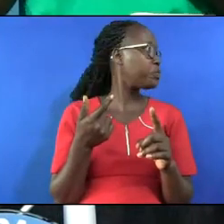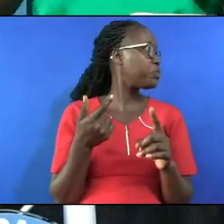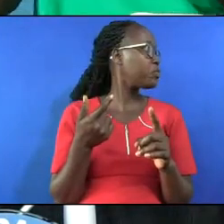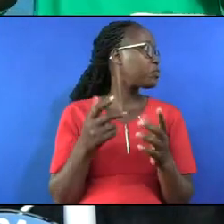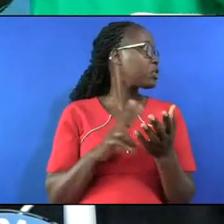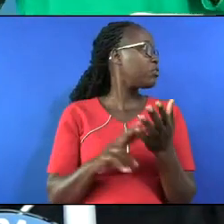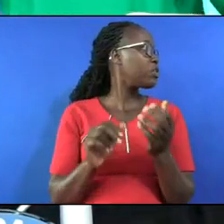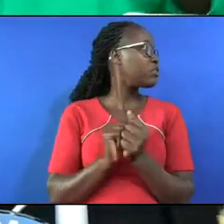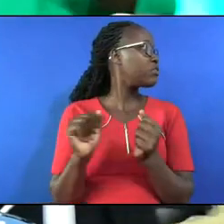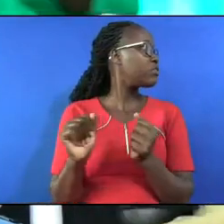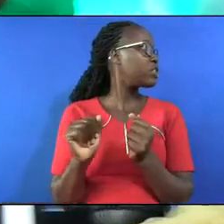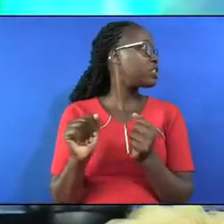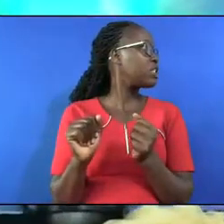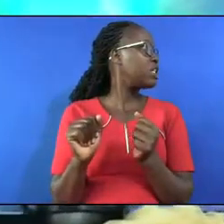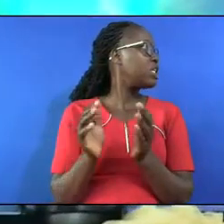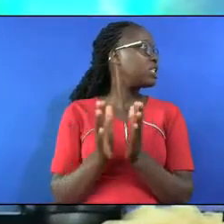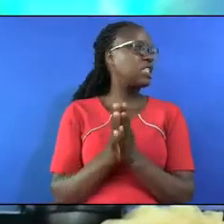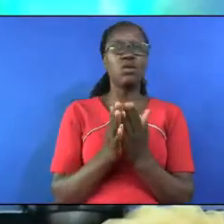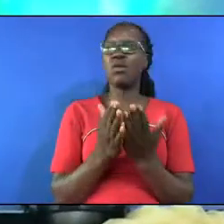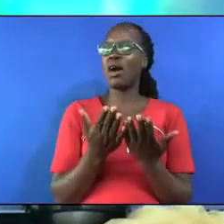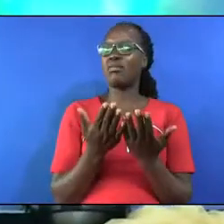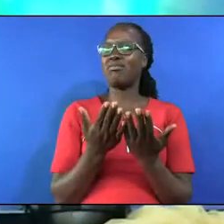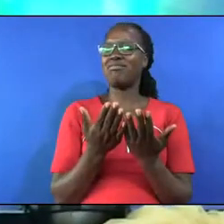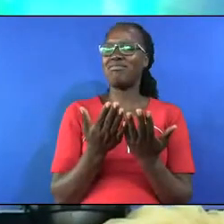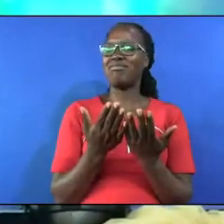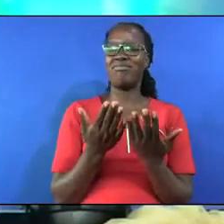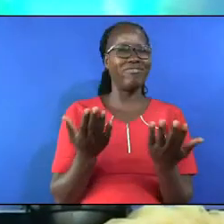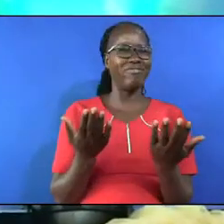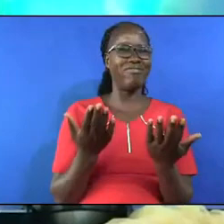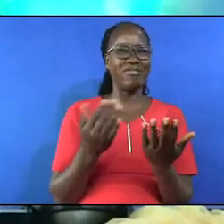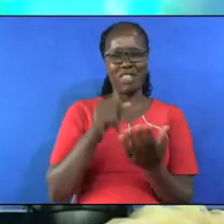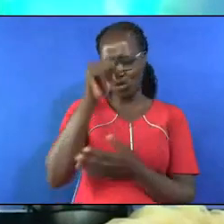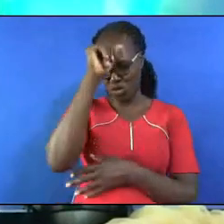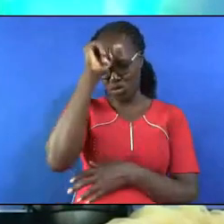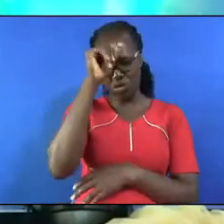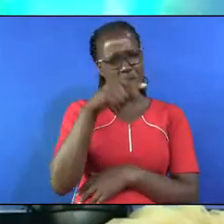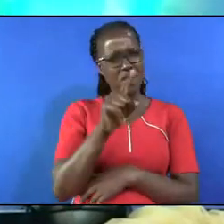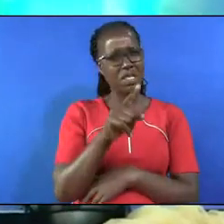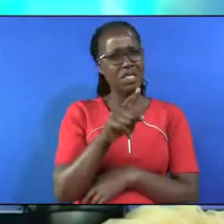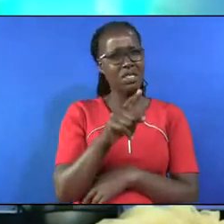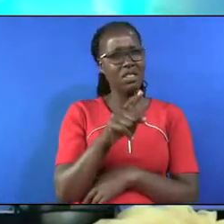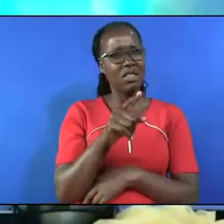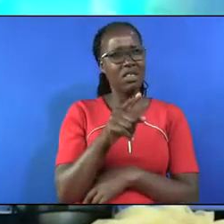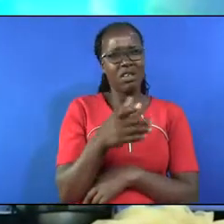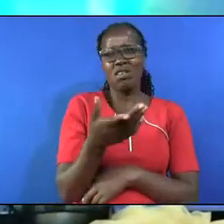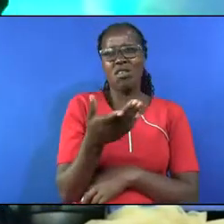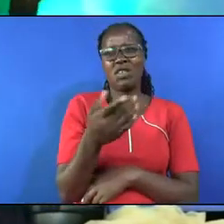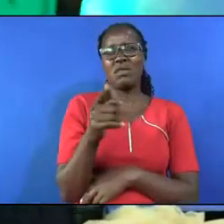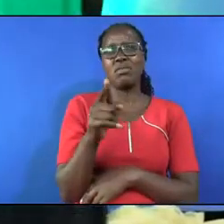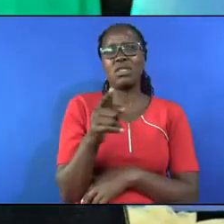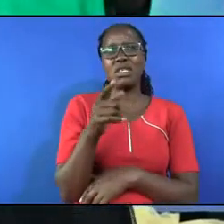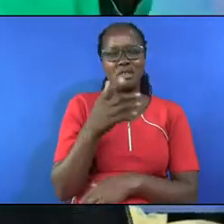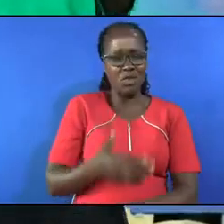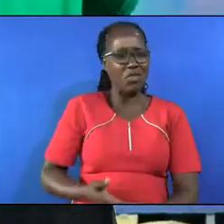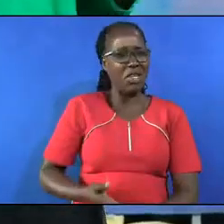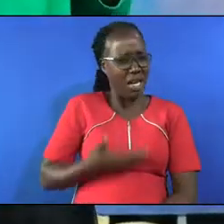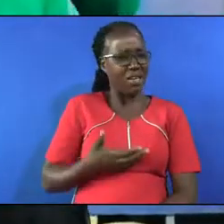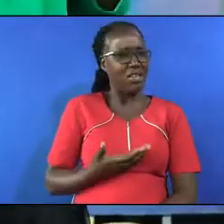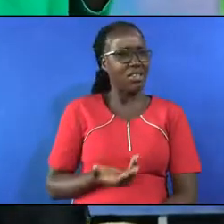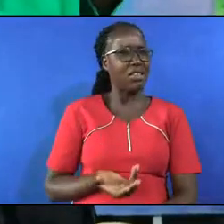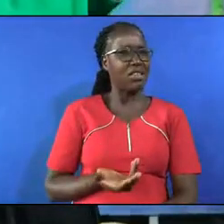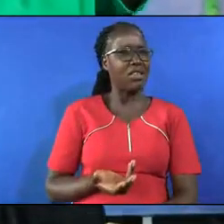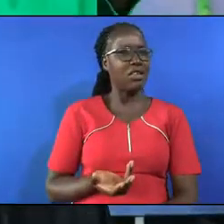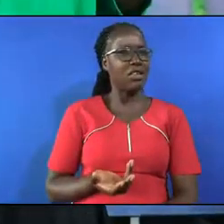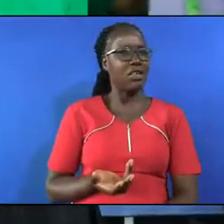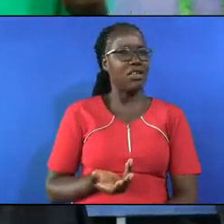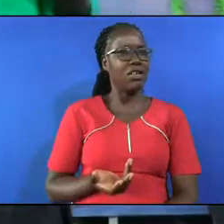verse 15 says that they were indignant. My version says that they were indignant, meaning that they were so angry. I mean,